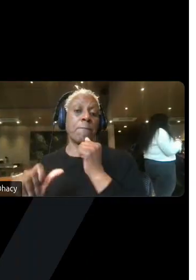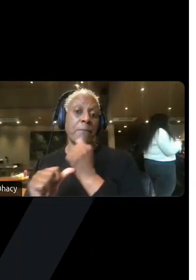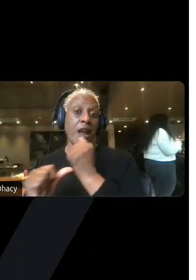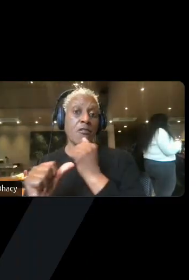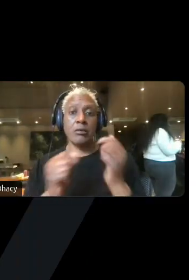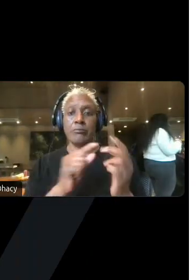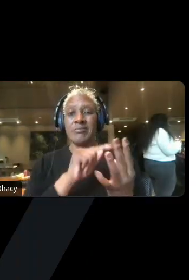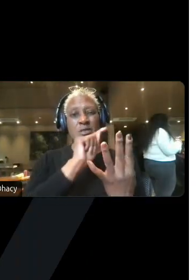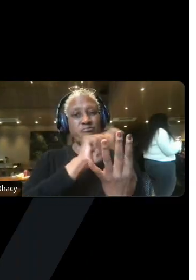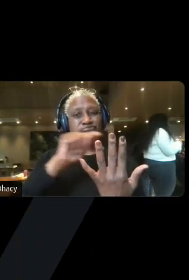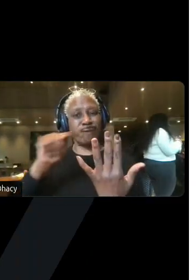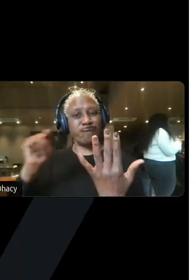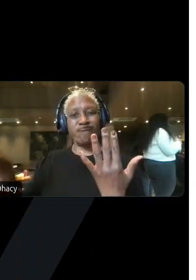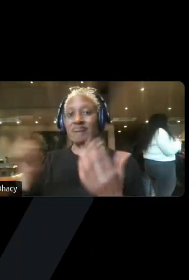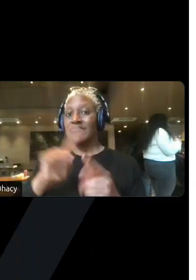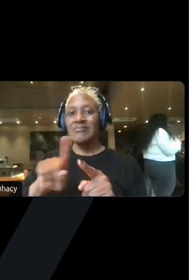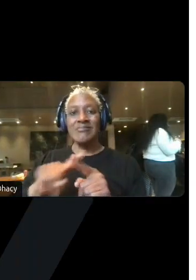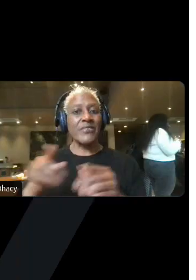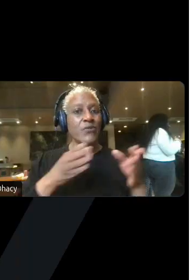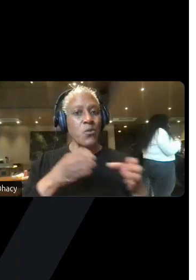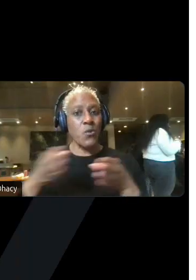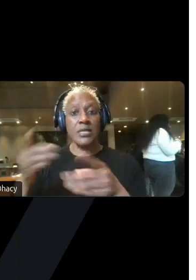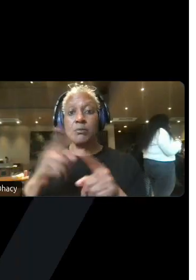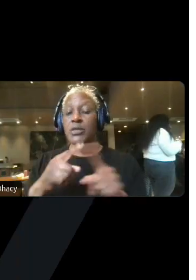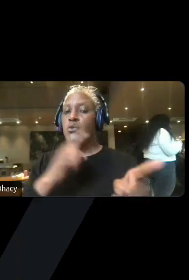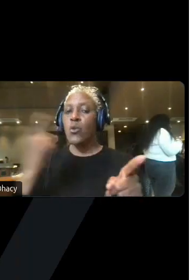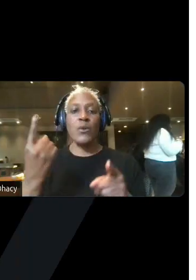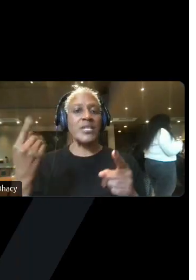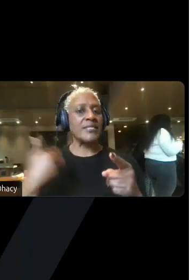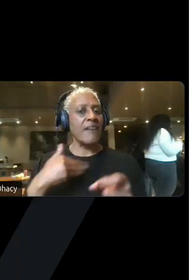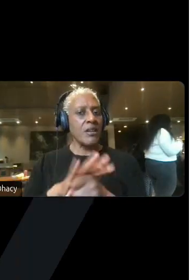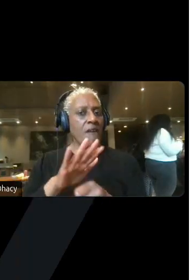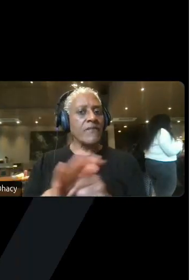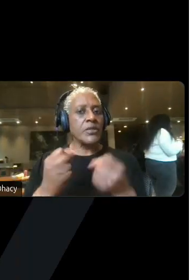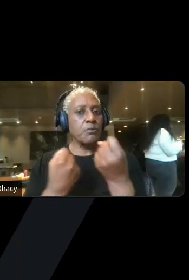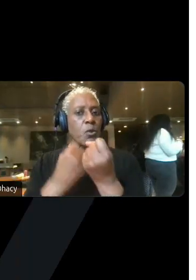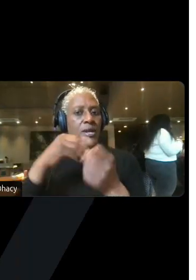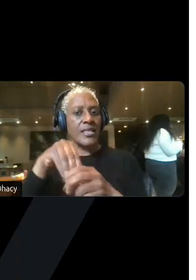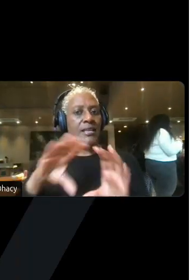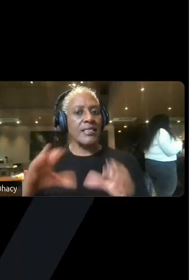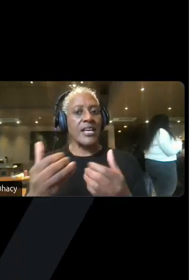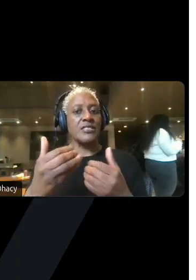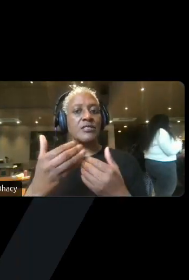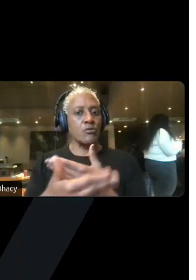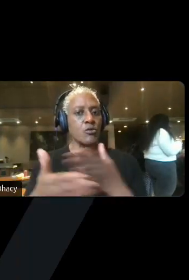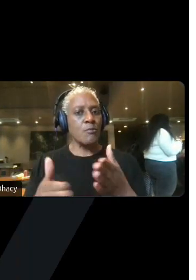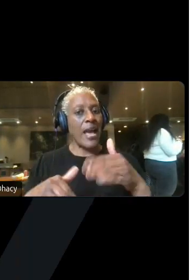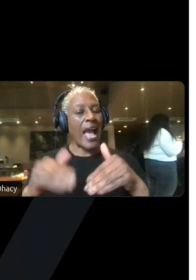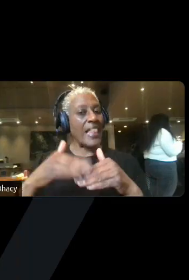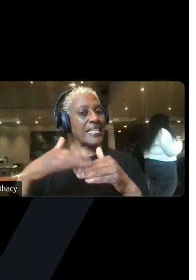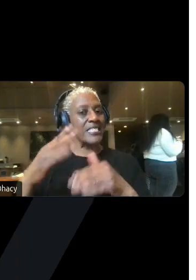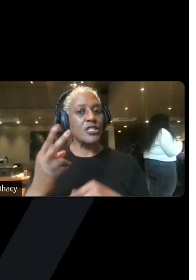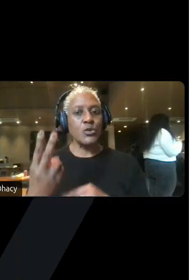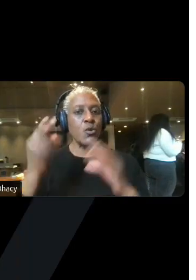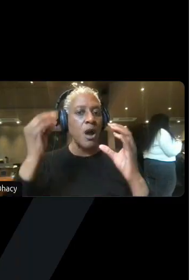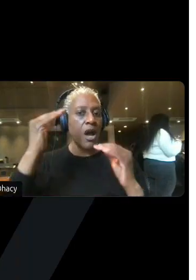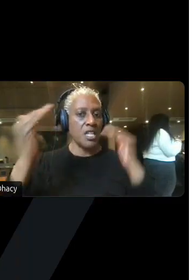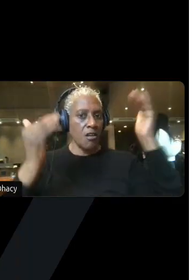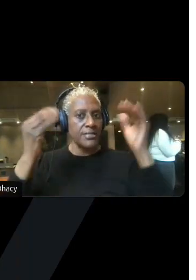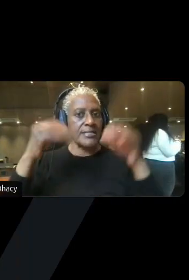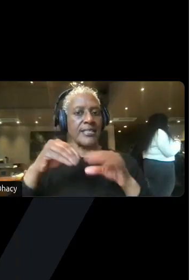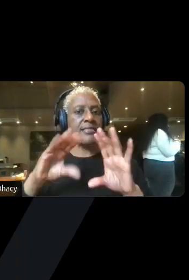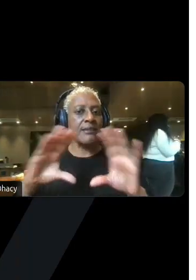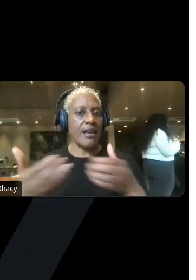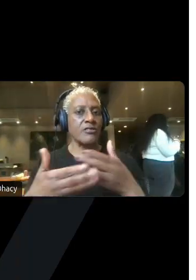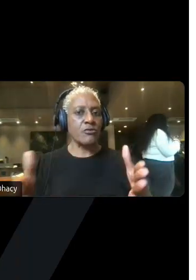lot of support happening in these classrooms. You always have at least 2 adults in the room in a variety of different class sizes. You can go to the next